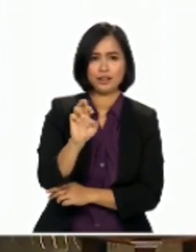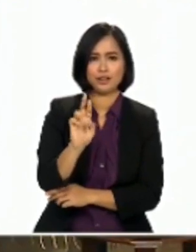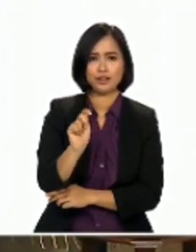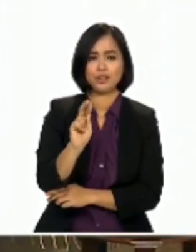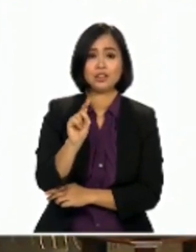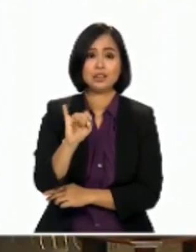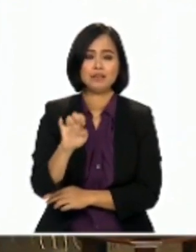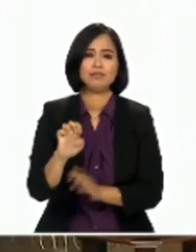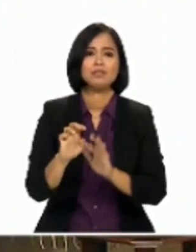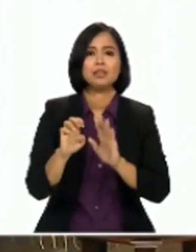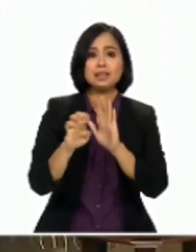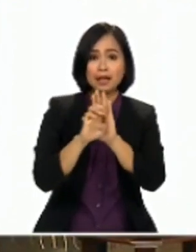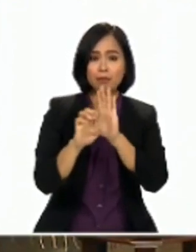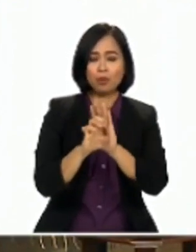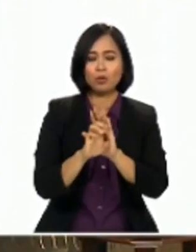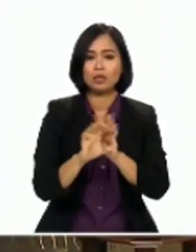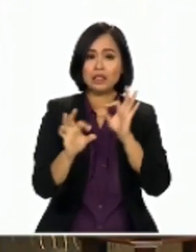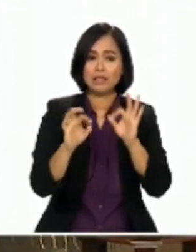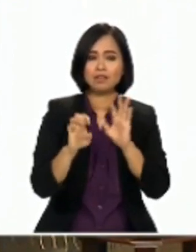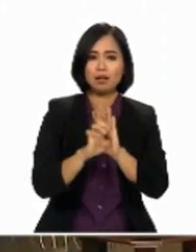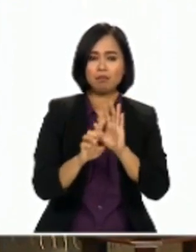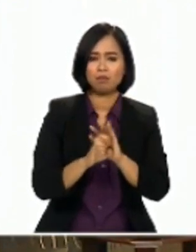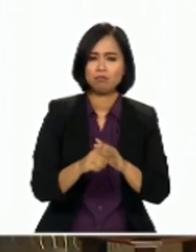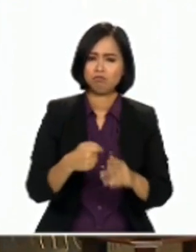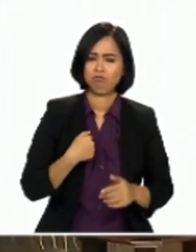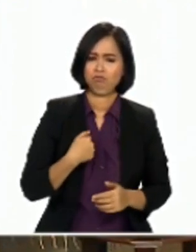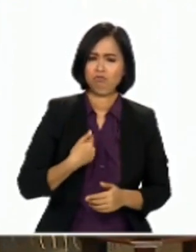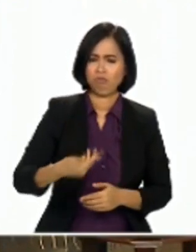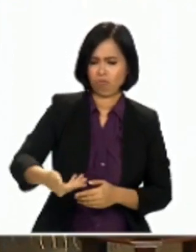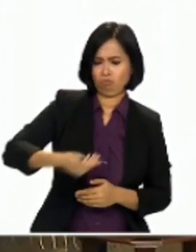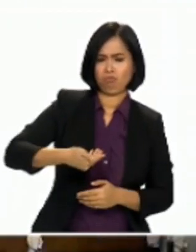hiningian more than the required